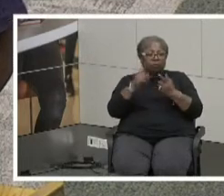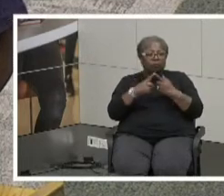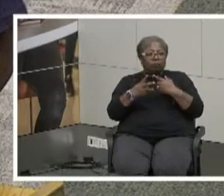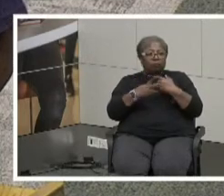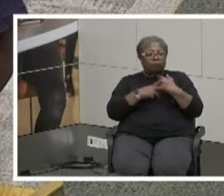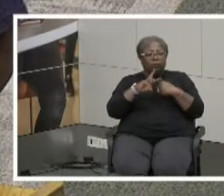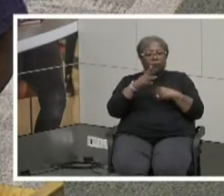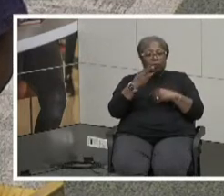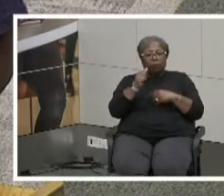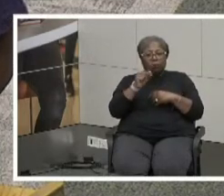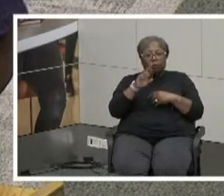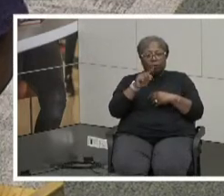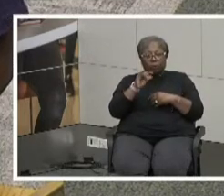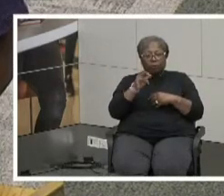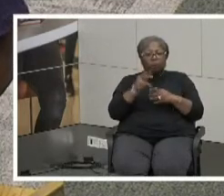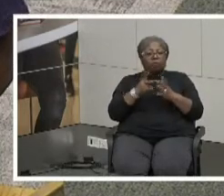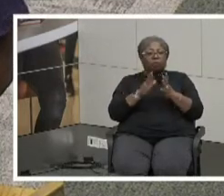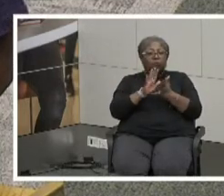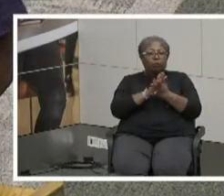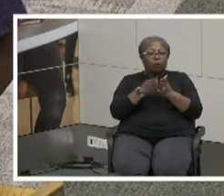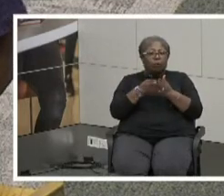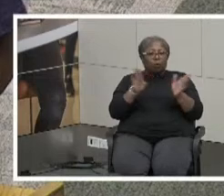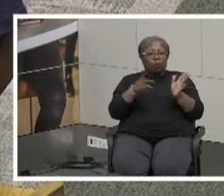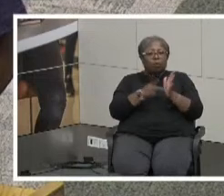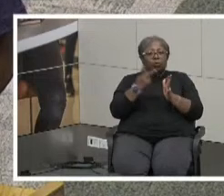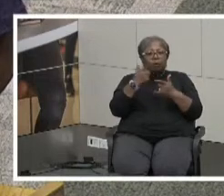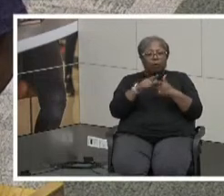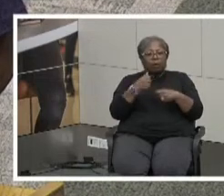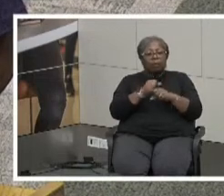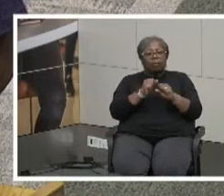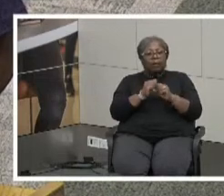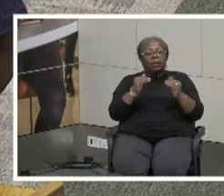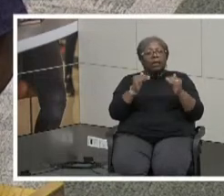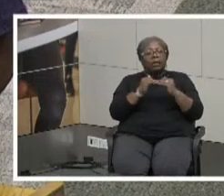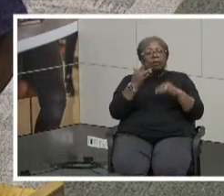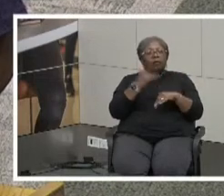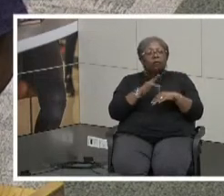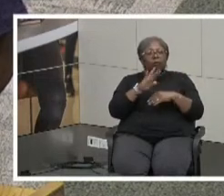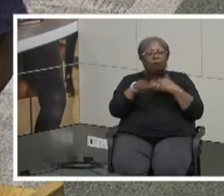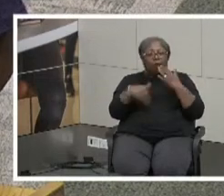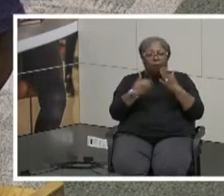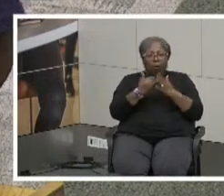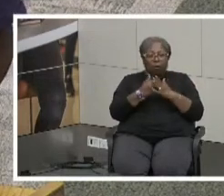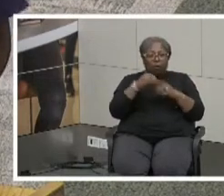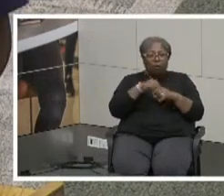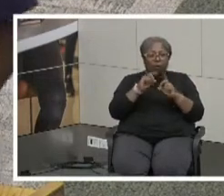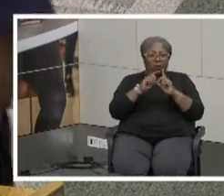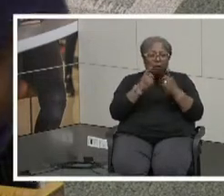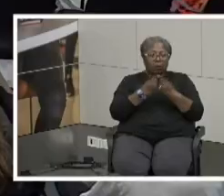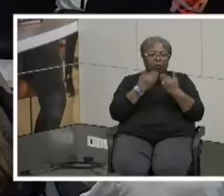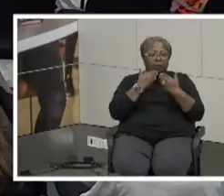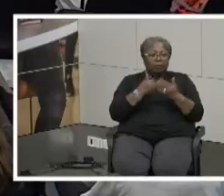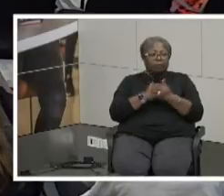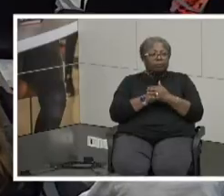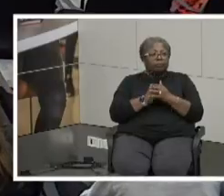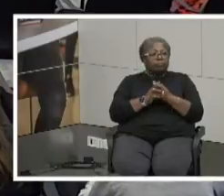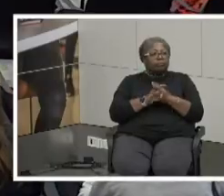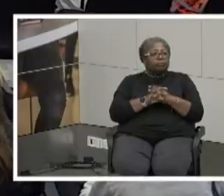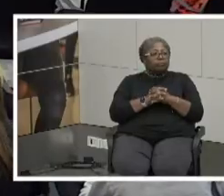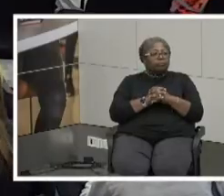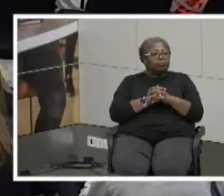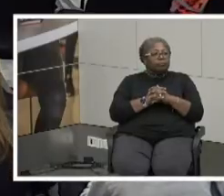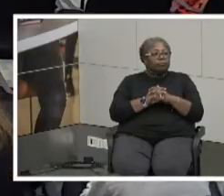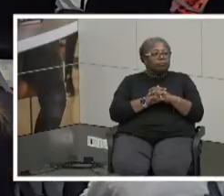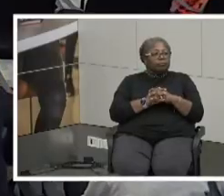preserve Wharton as a schoolwide dual language program and to make the program equally available to all in the district thank you thank